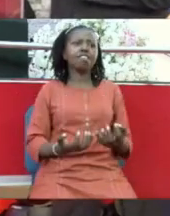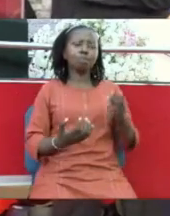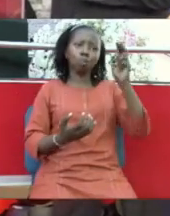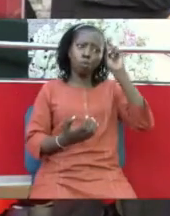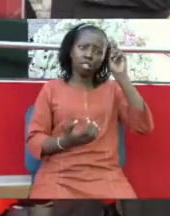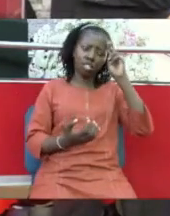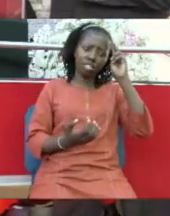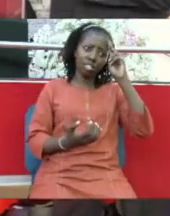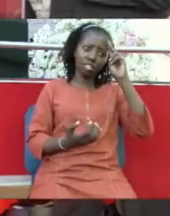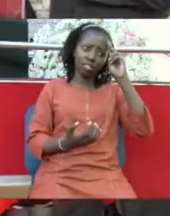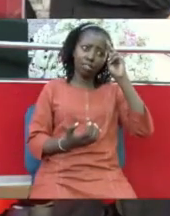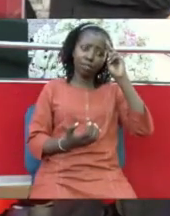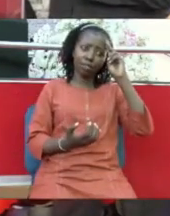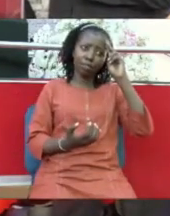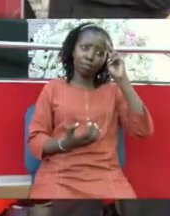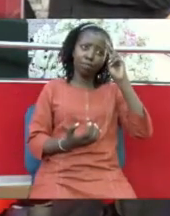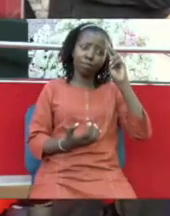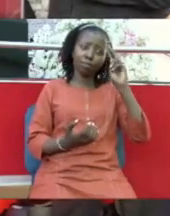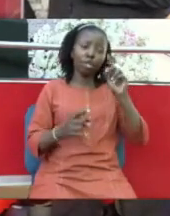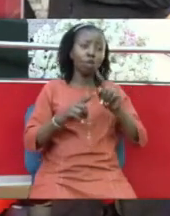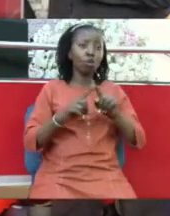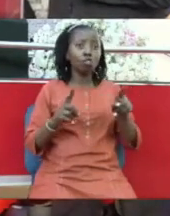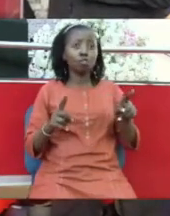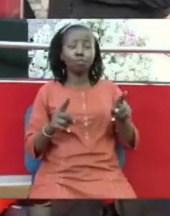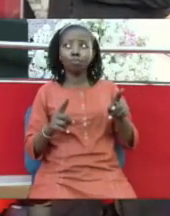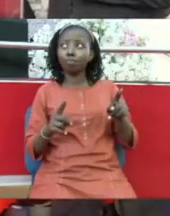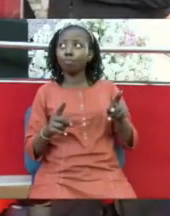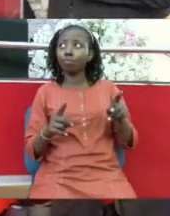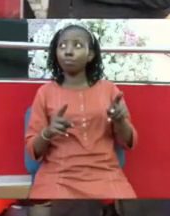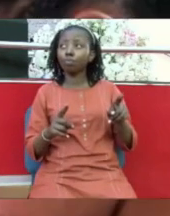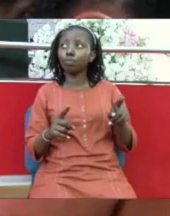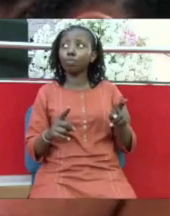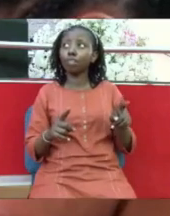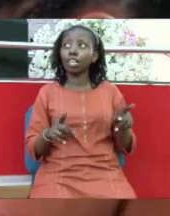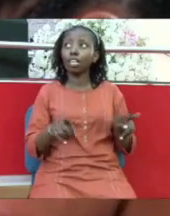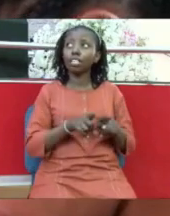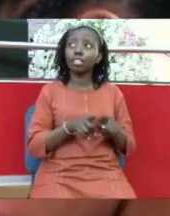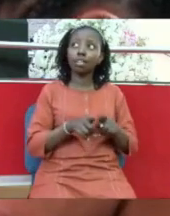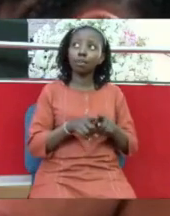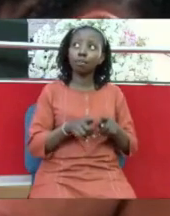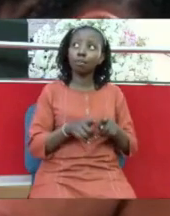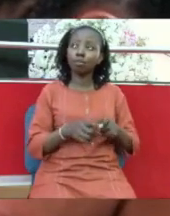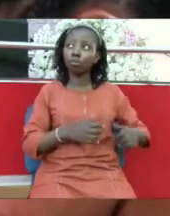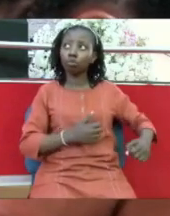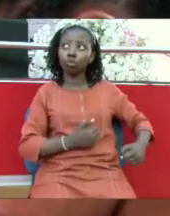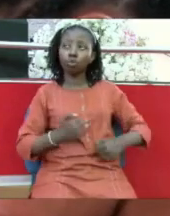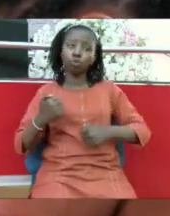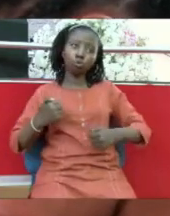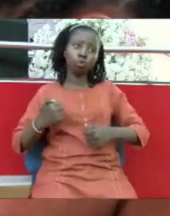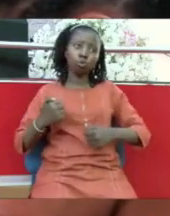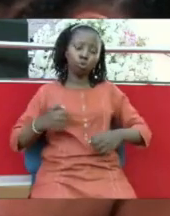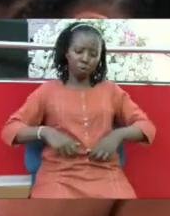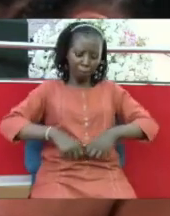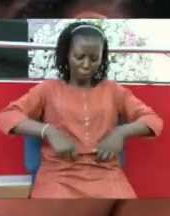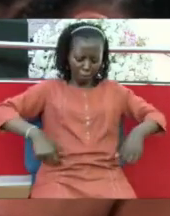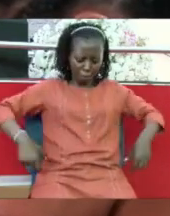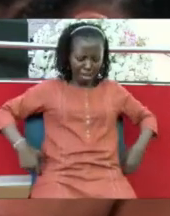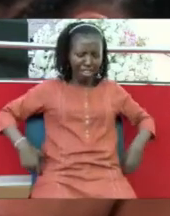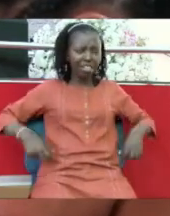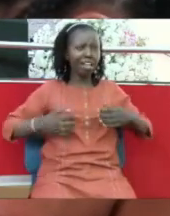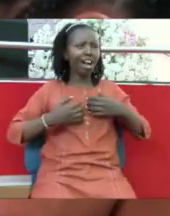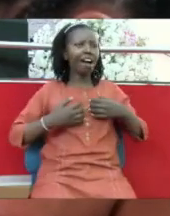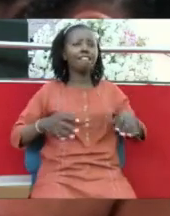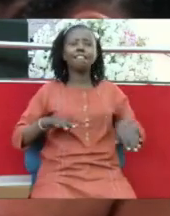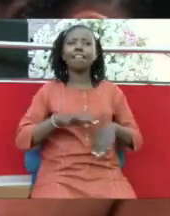pamoja. For a soldier, kwa mwanajeshi, the belt holds everything together.